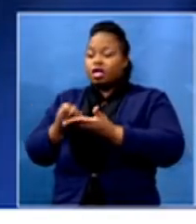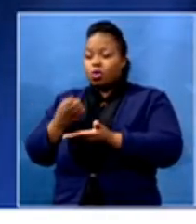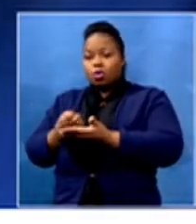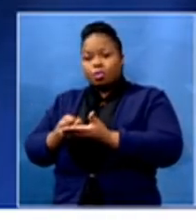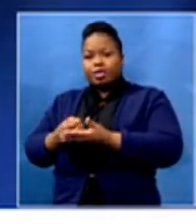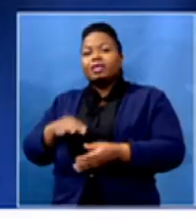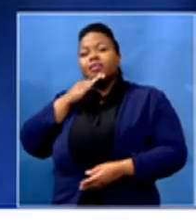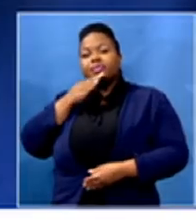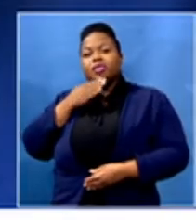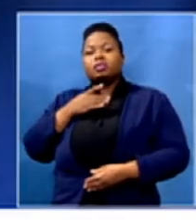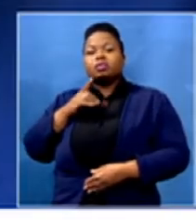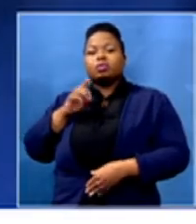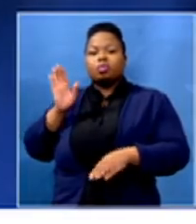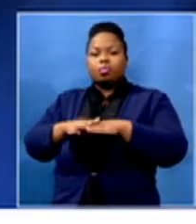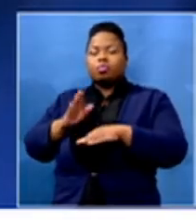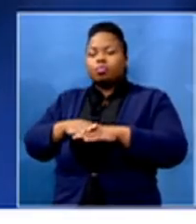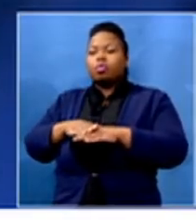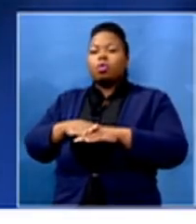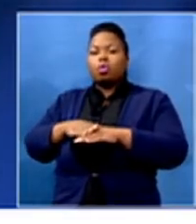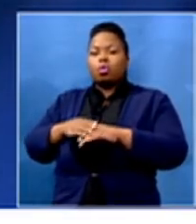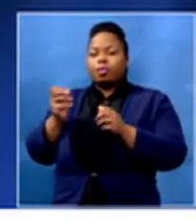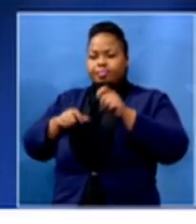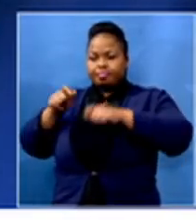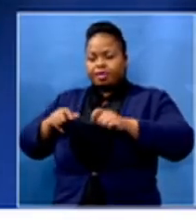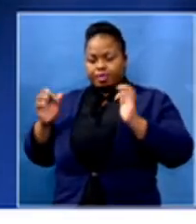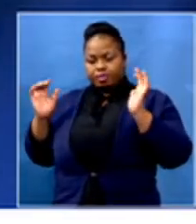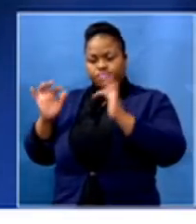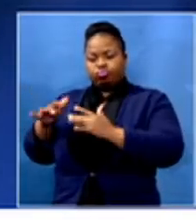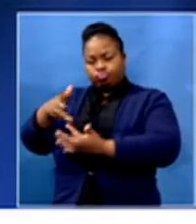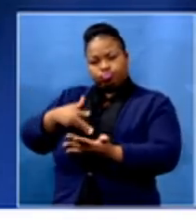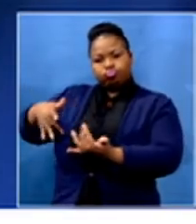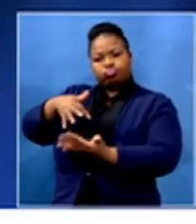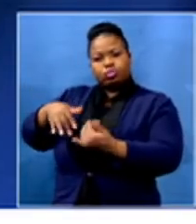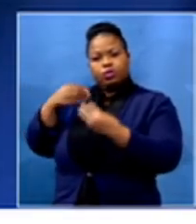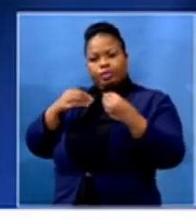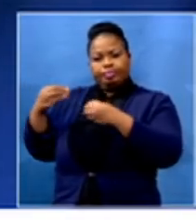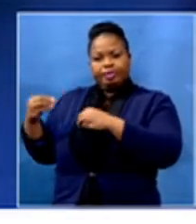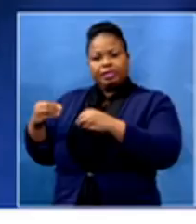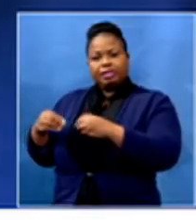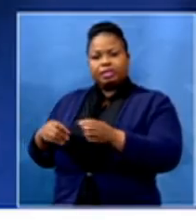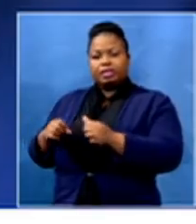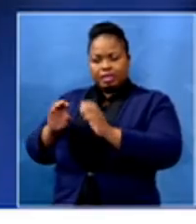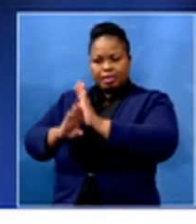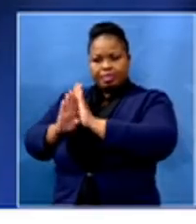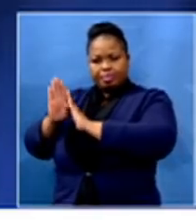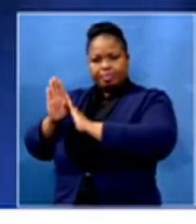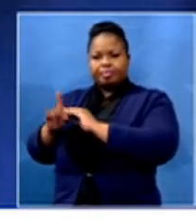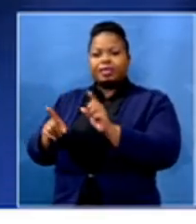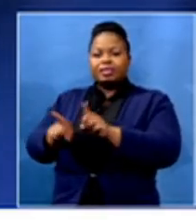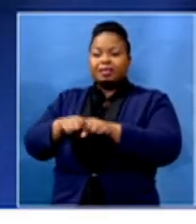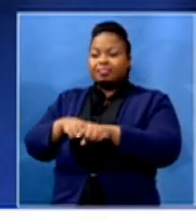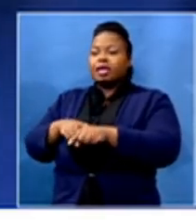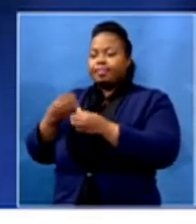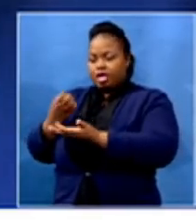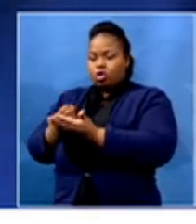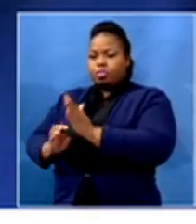require that we move people around and make sure that normal activities are encouraged. So we're now saying there's a new